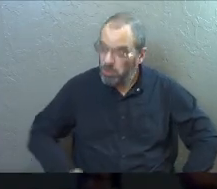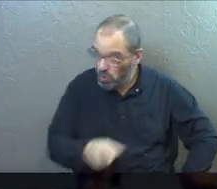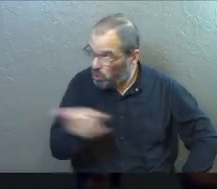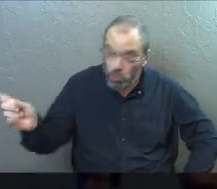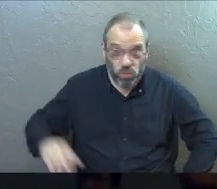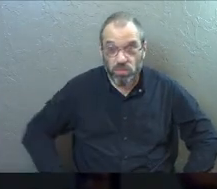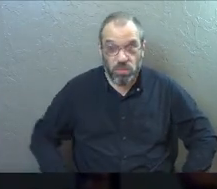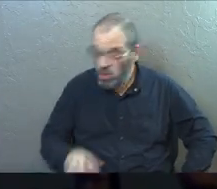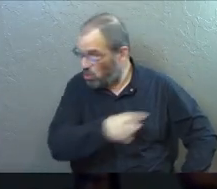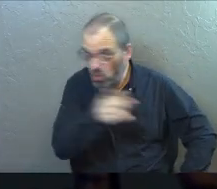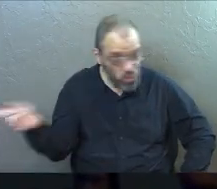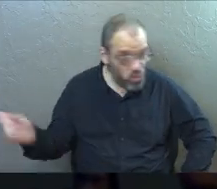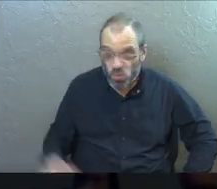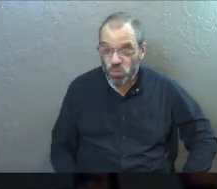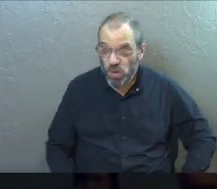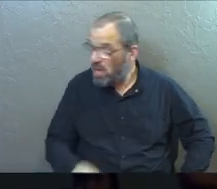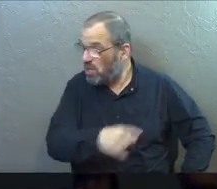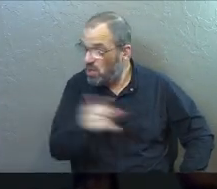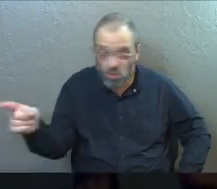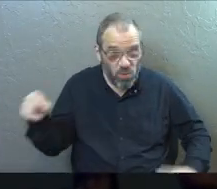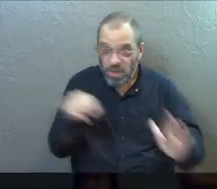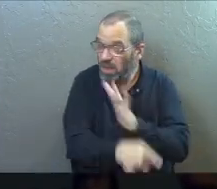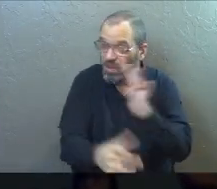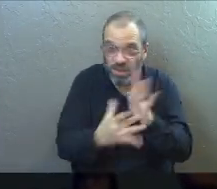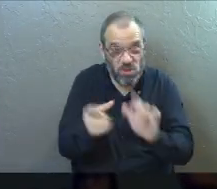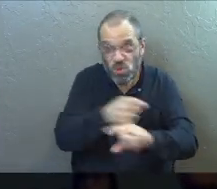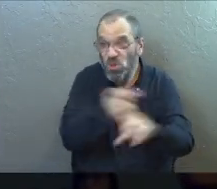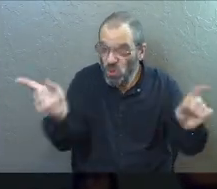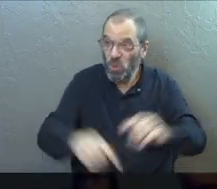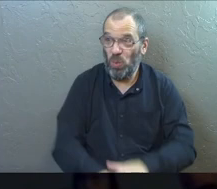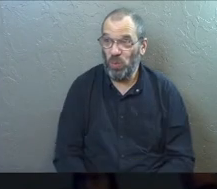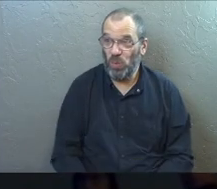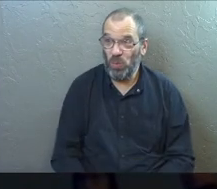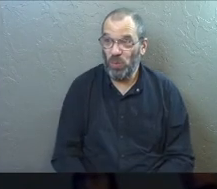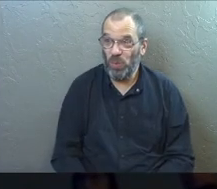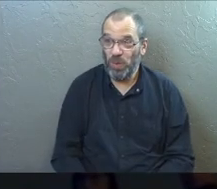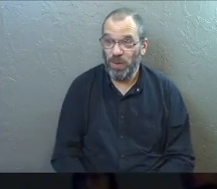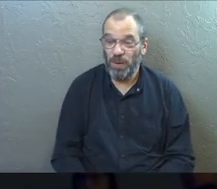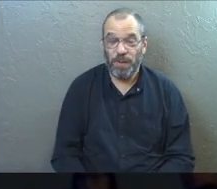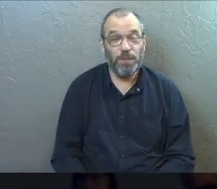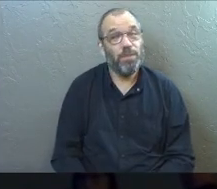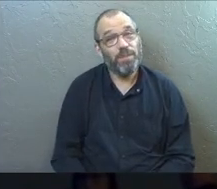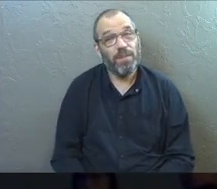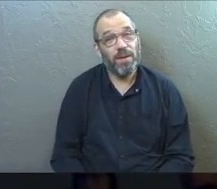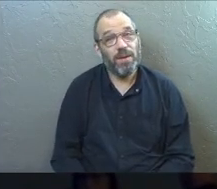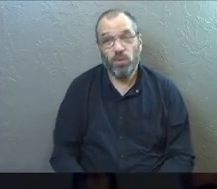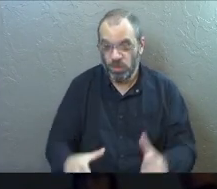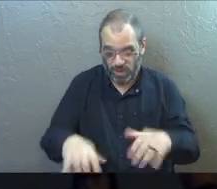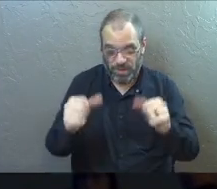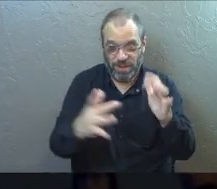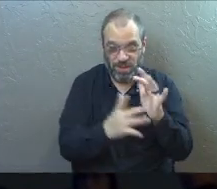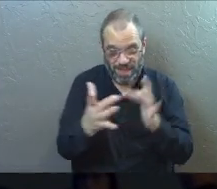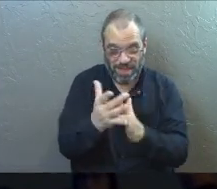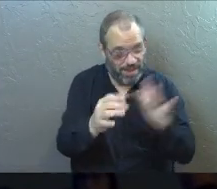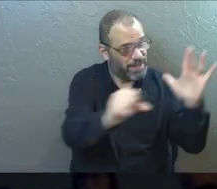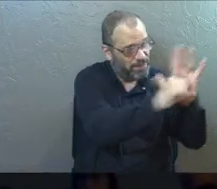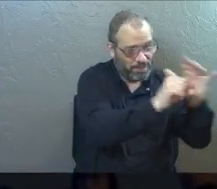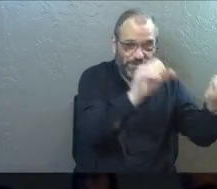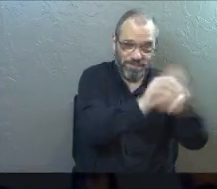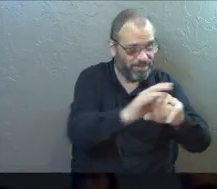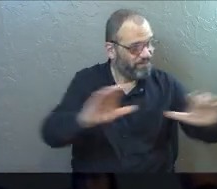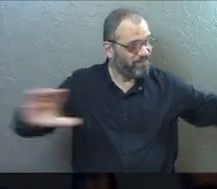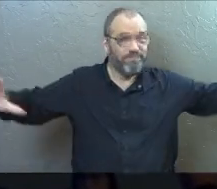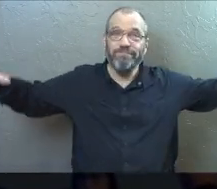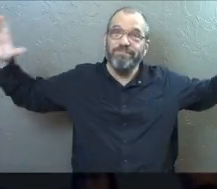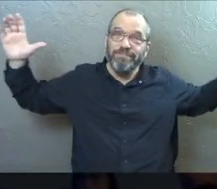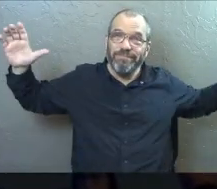did. You people, he's talking to them. You guys did this, right? You took the Son of God and placed him on a